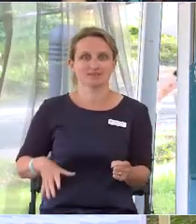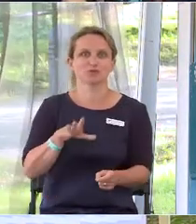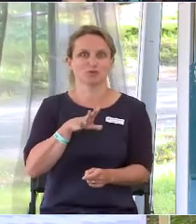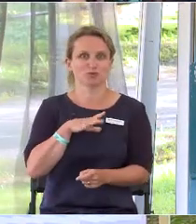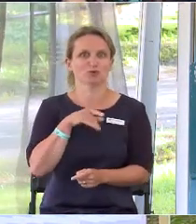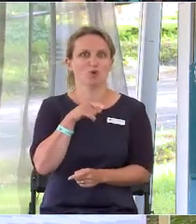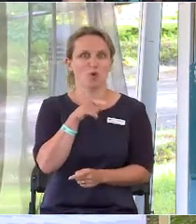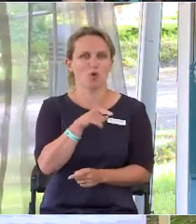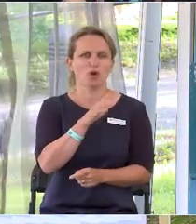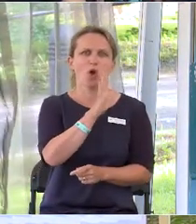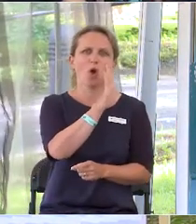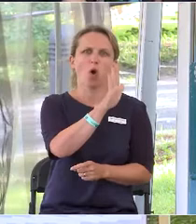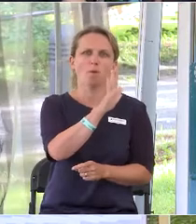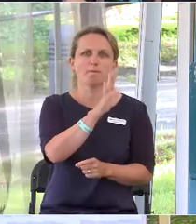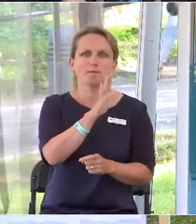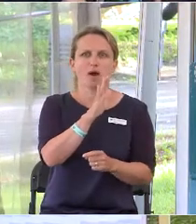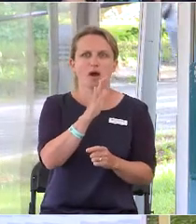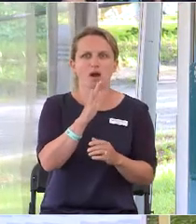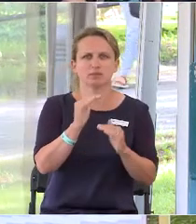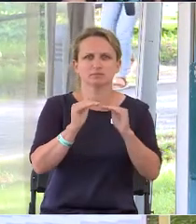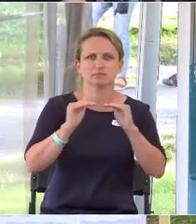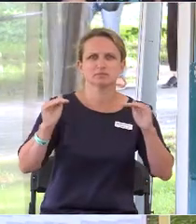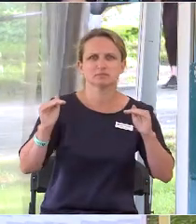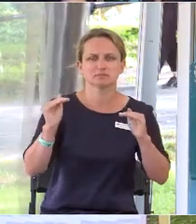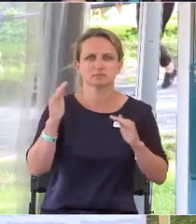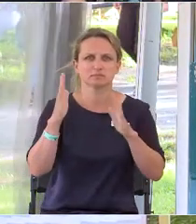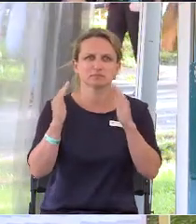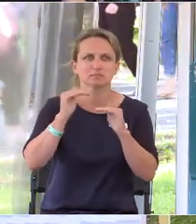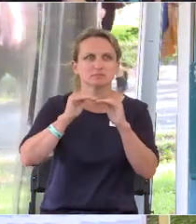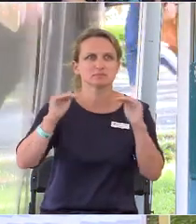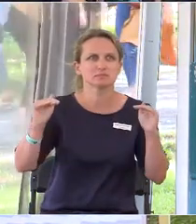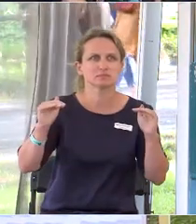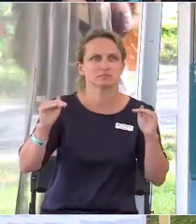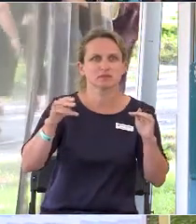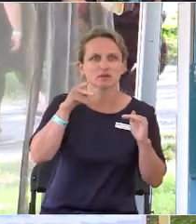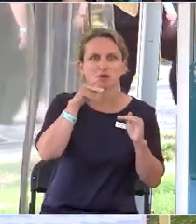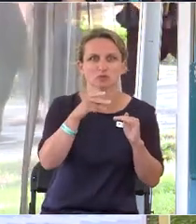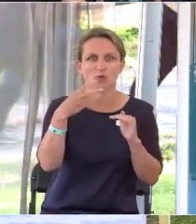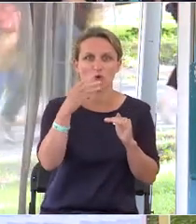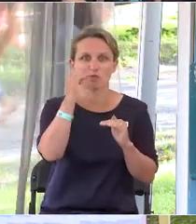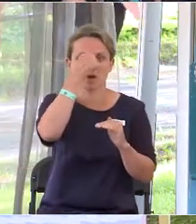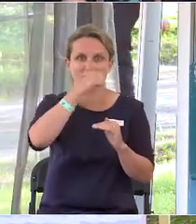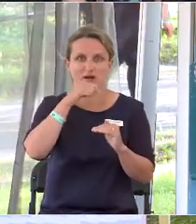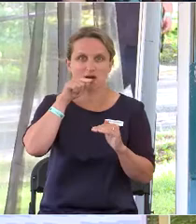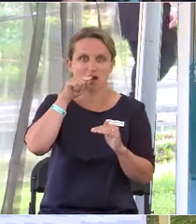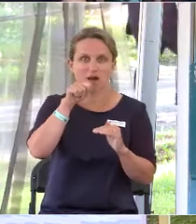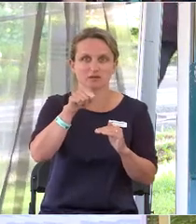Her approval ratings at the peak in December 2003 was